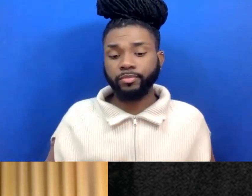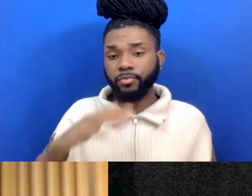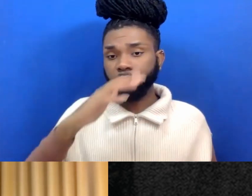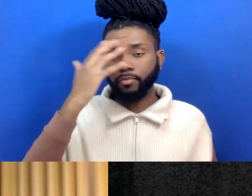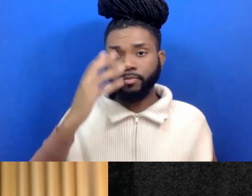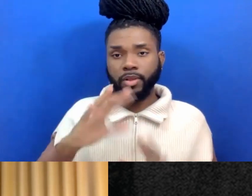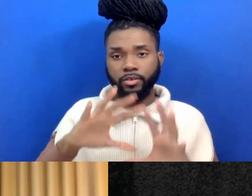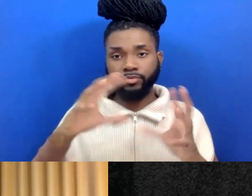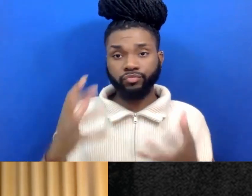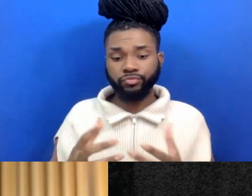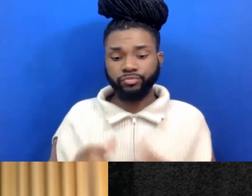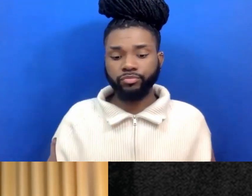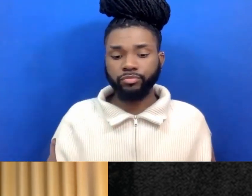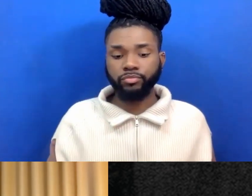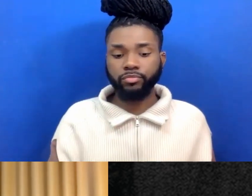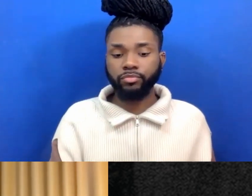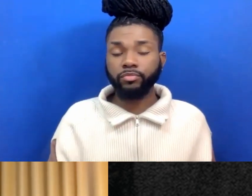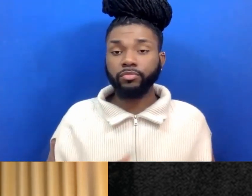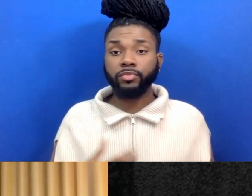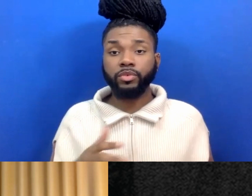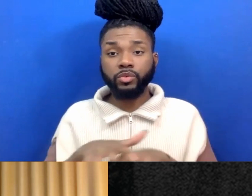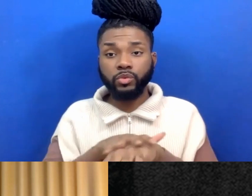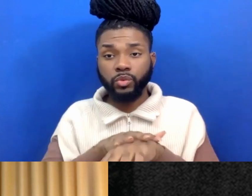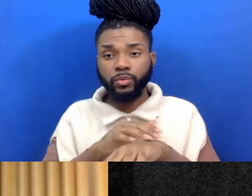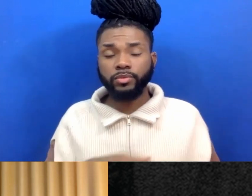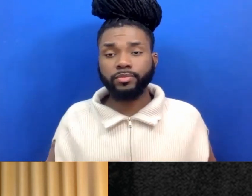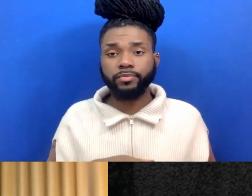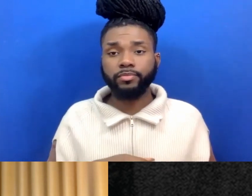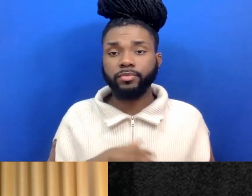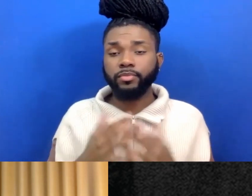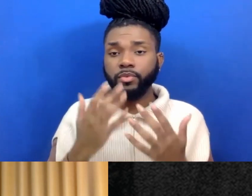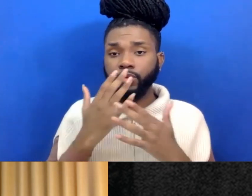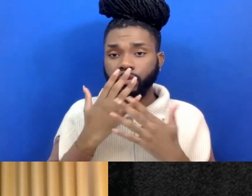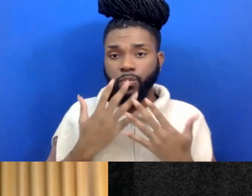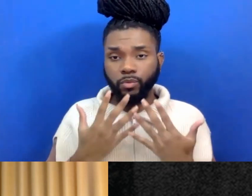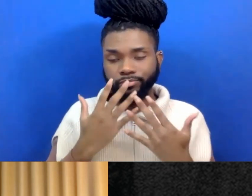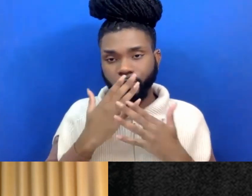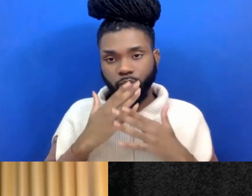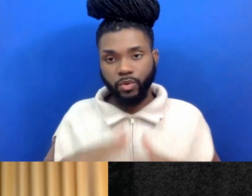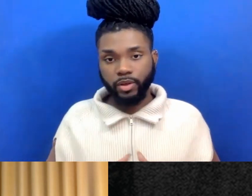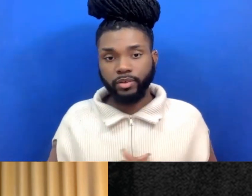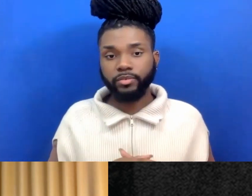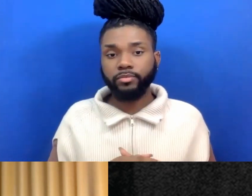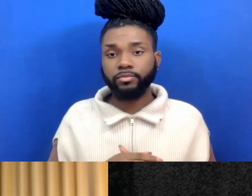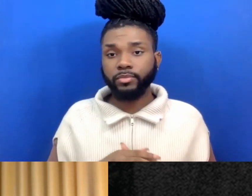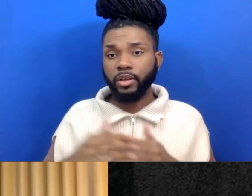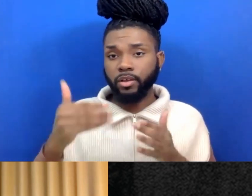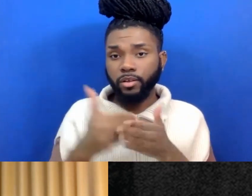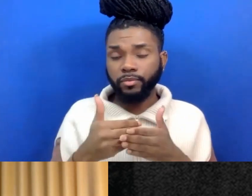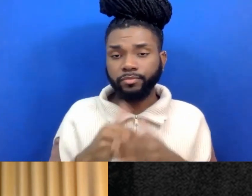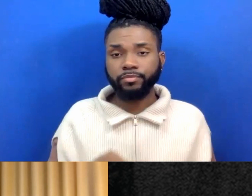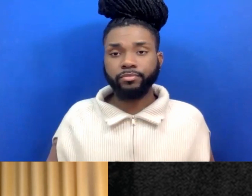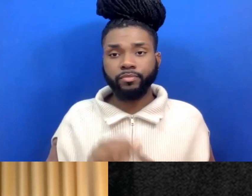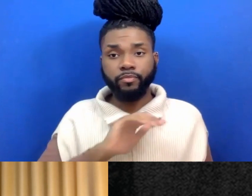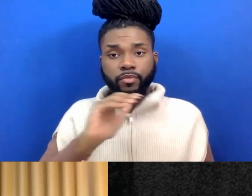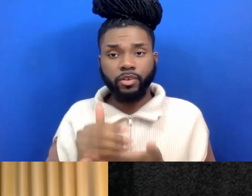slowness, quiet, reflection, juxtaposition, velocity,